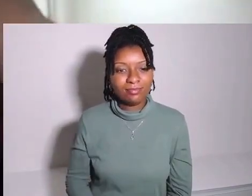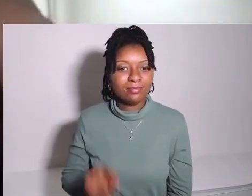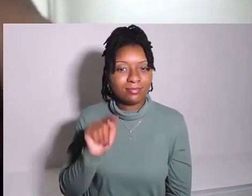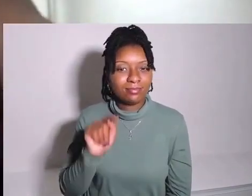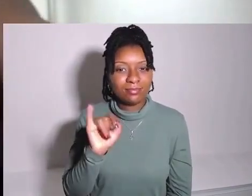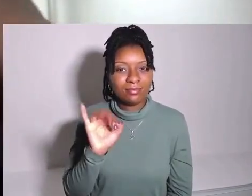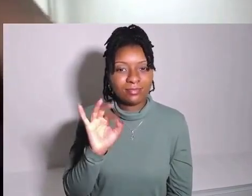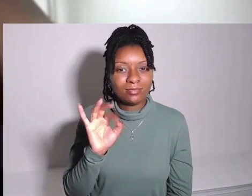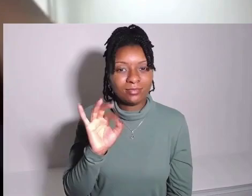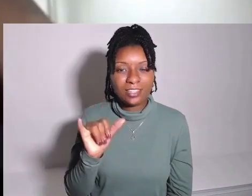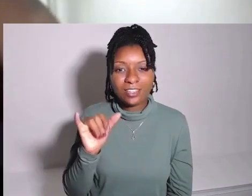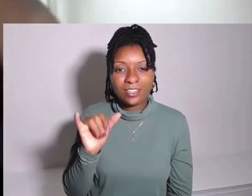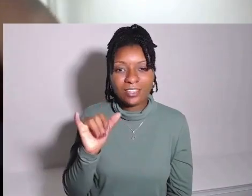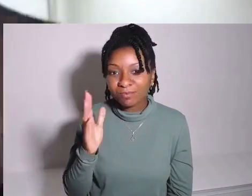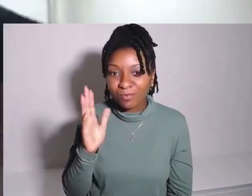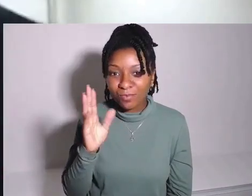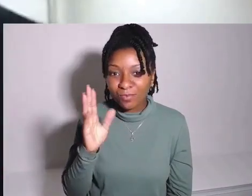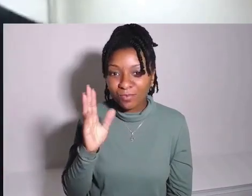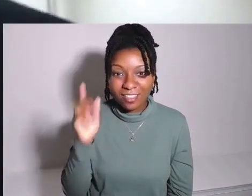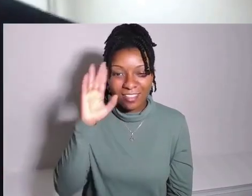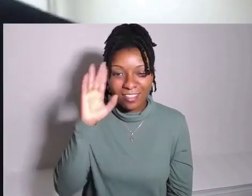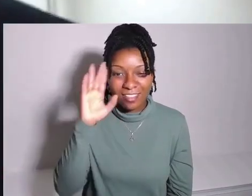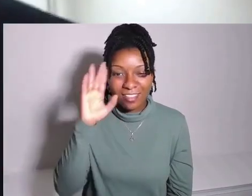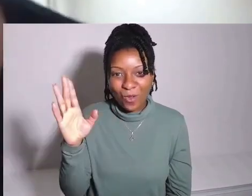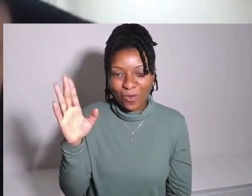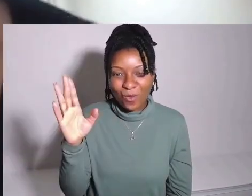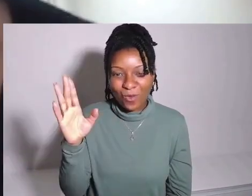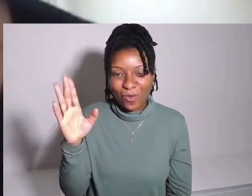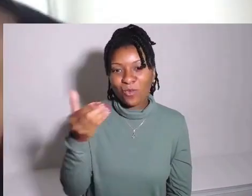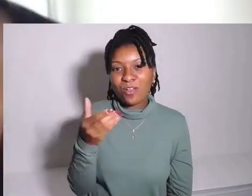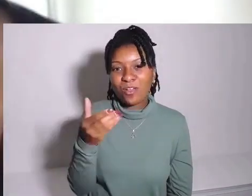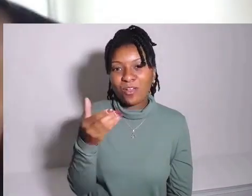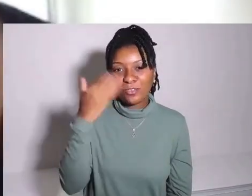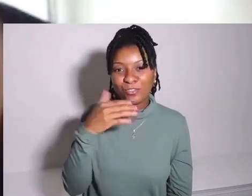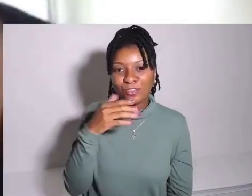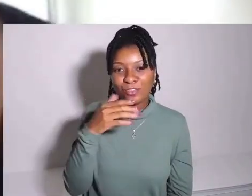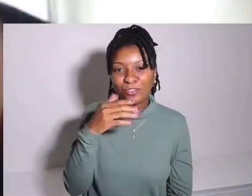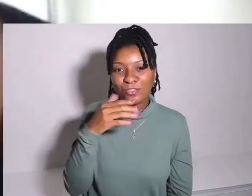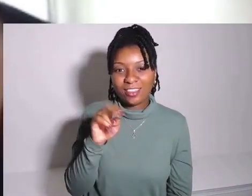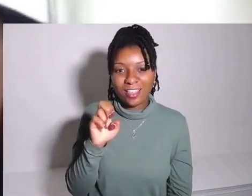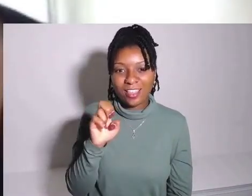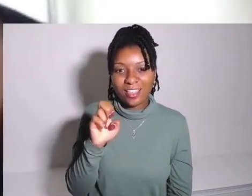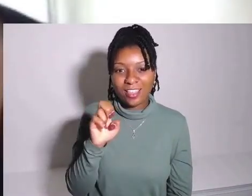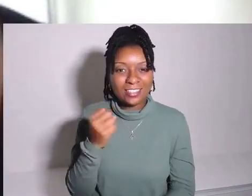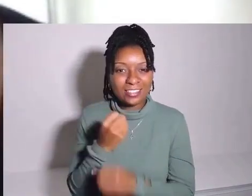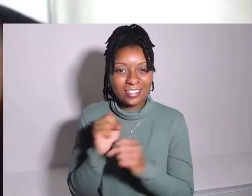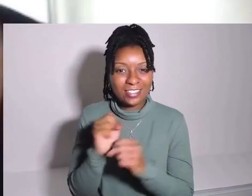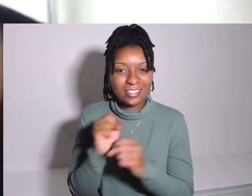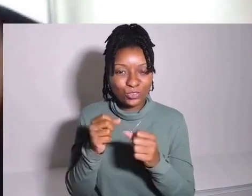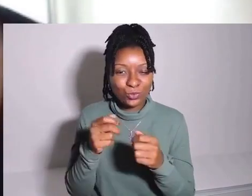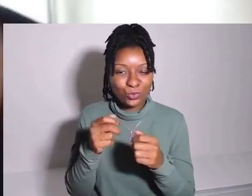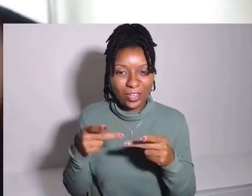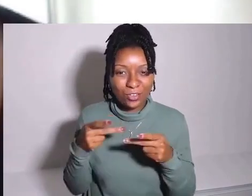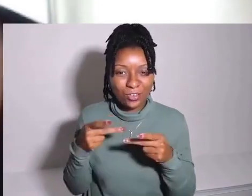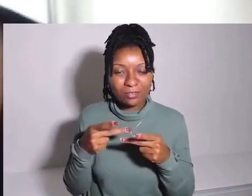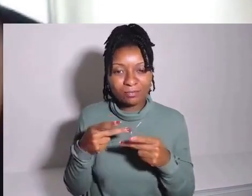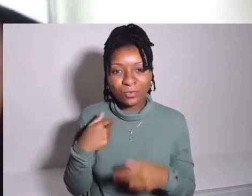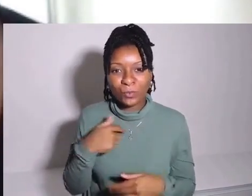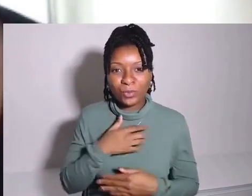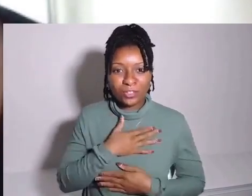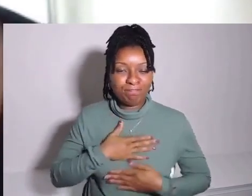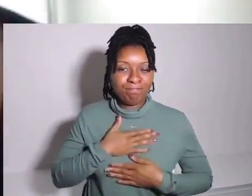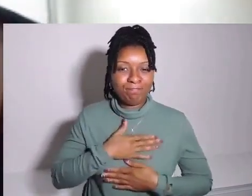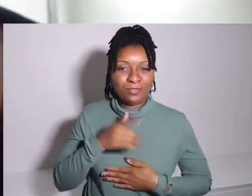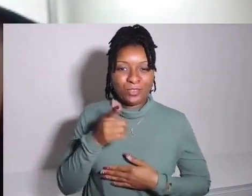Well, hello and welcome to the Frontline Sanctuary. I'm so pleased that you're with us tonight. My name